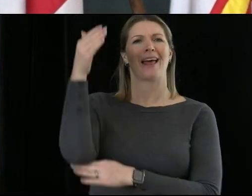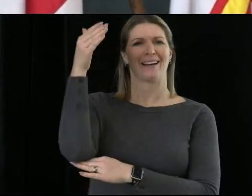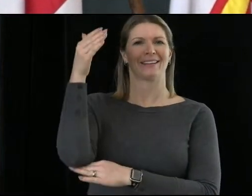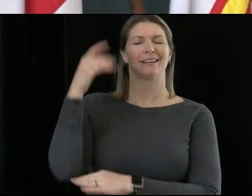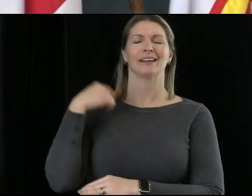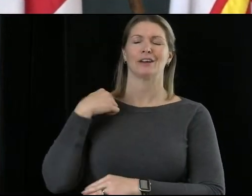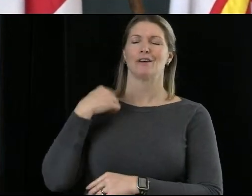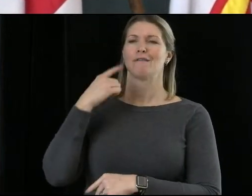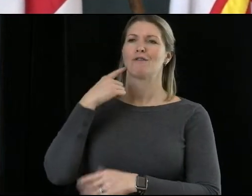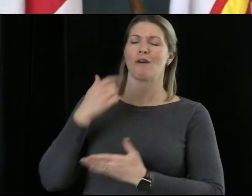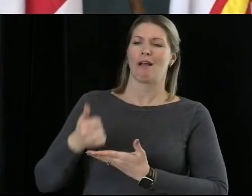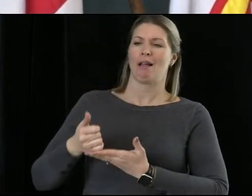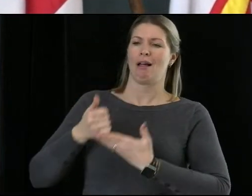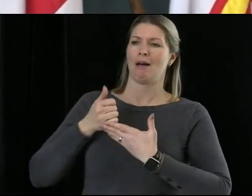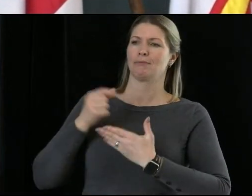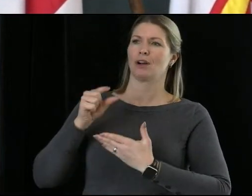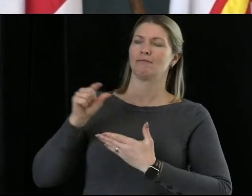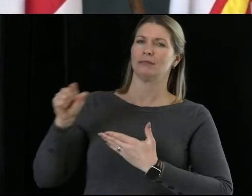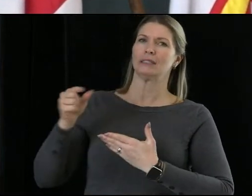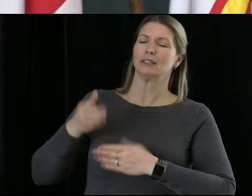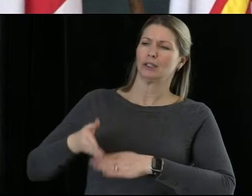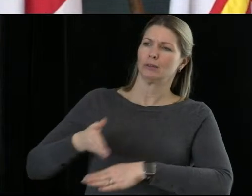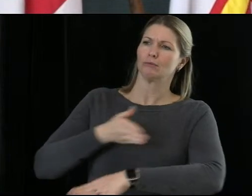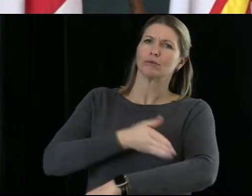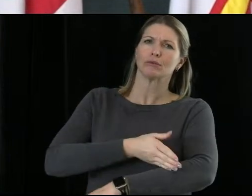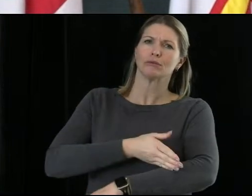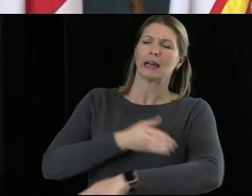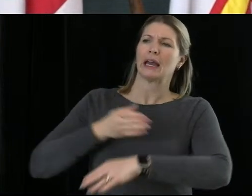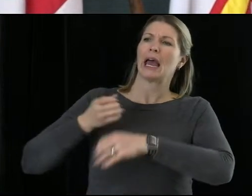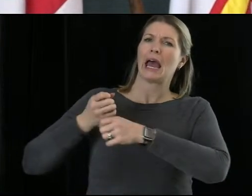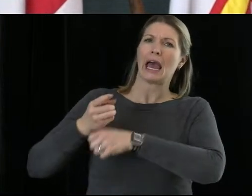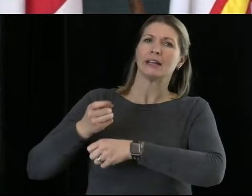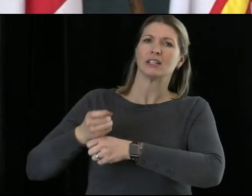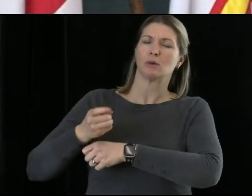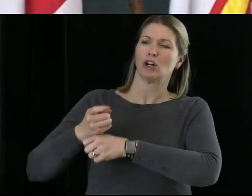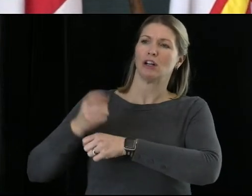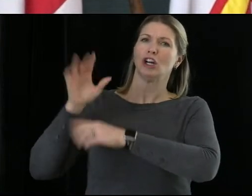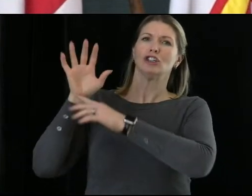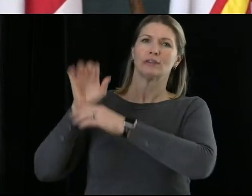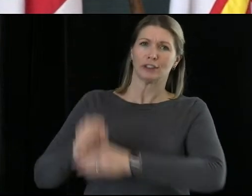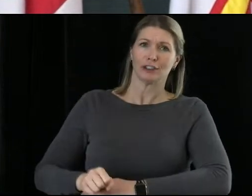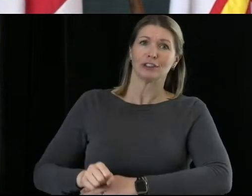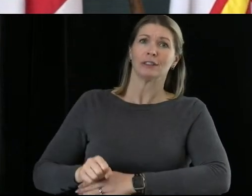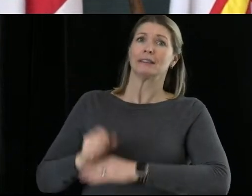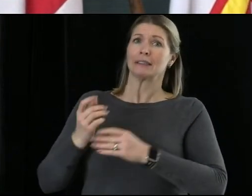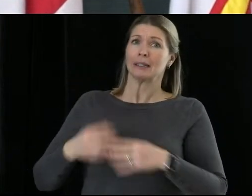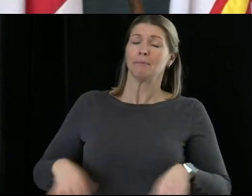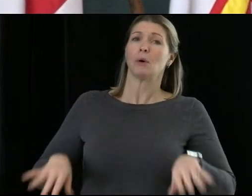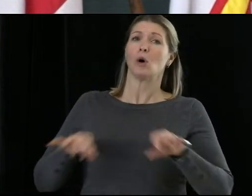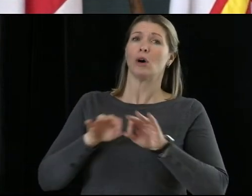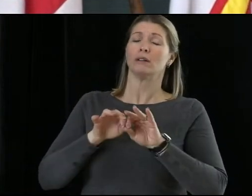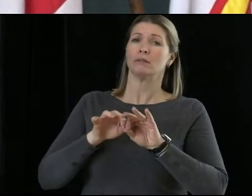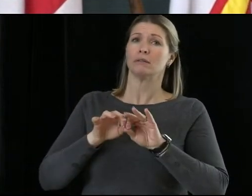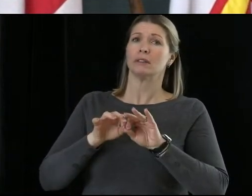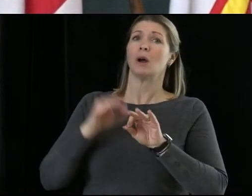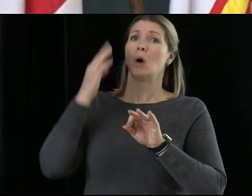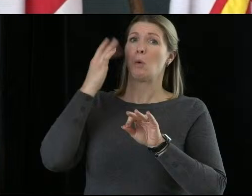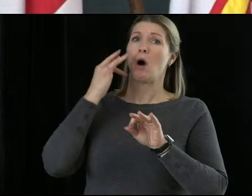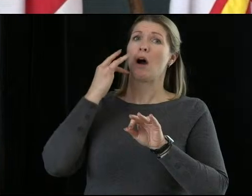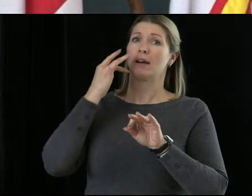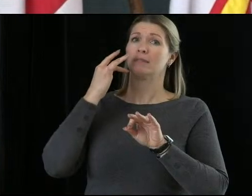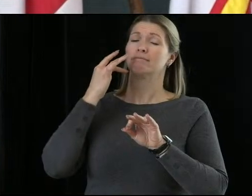and assisting government as they continue this now as an annual tradition. It's important. It